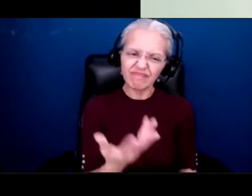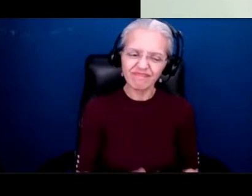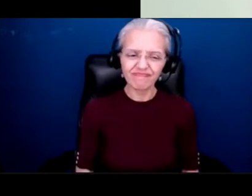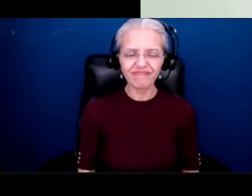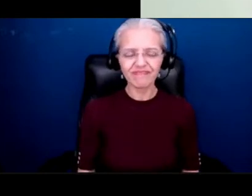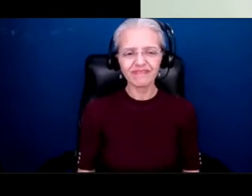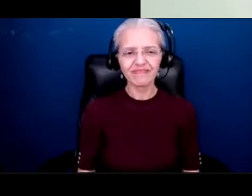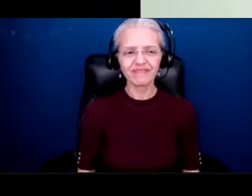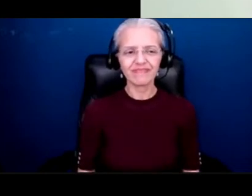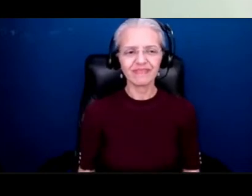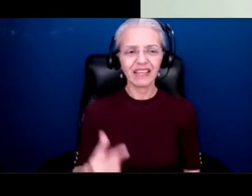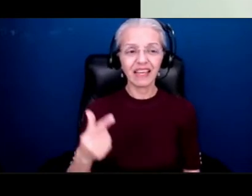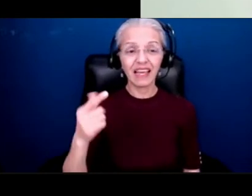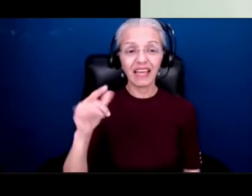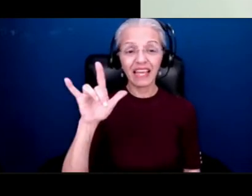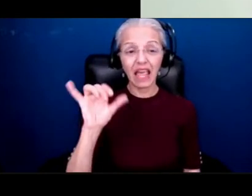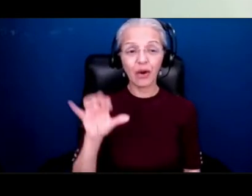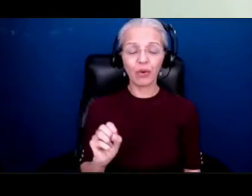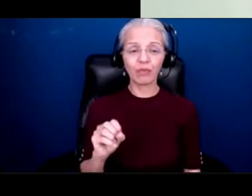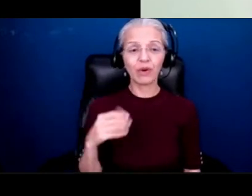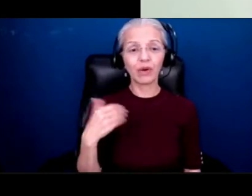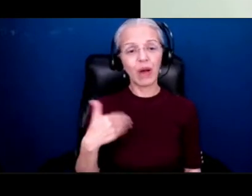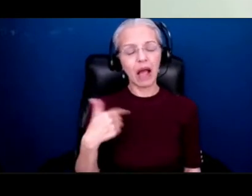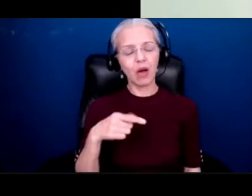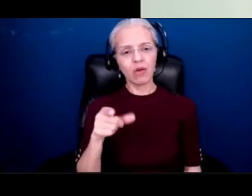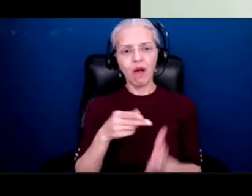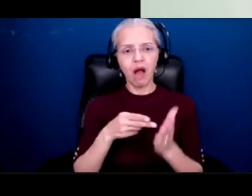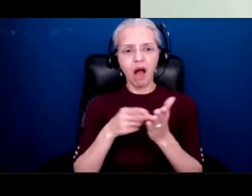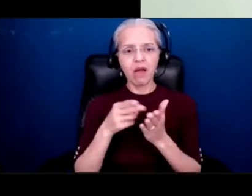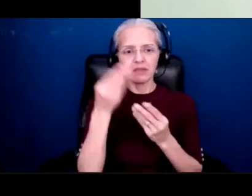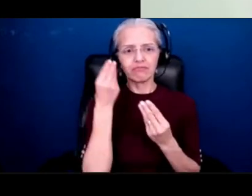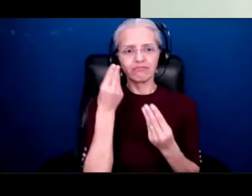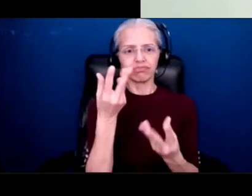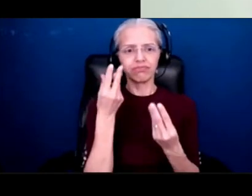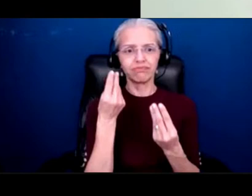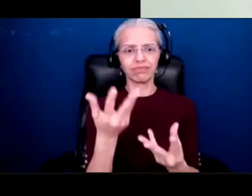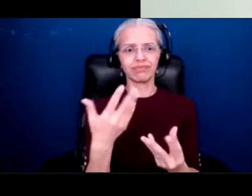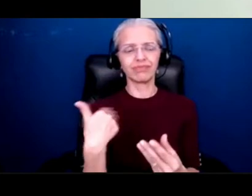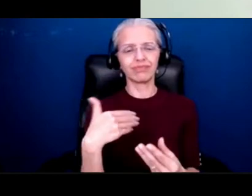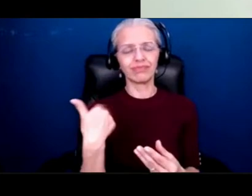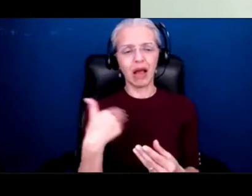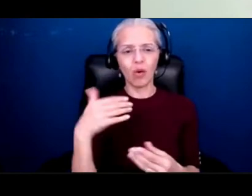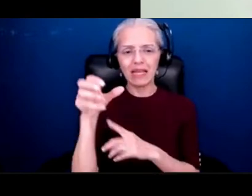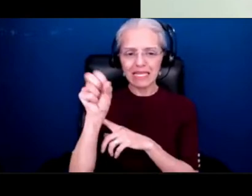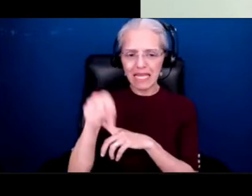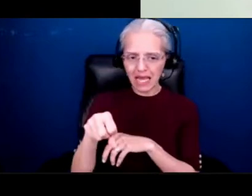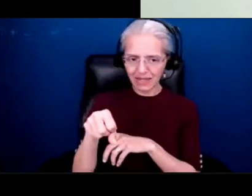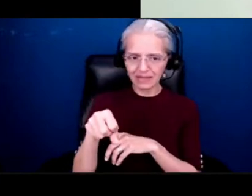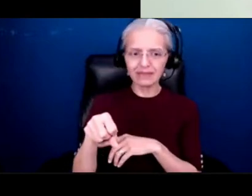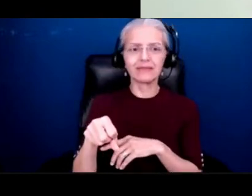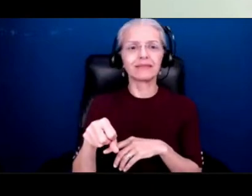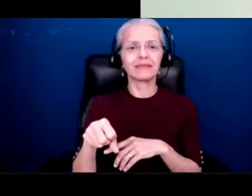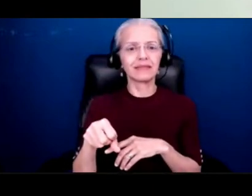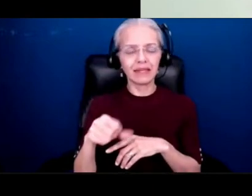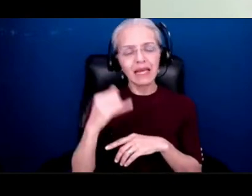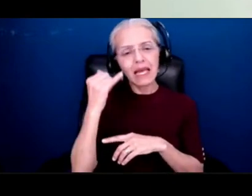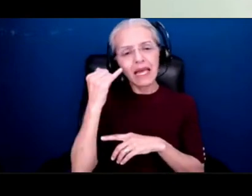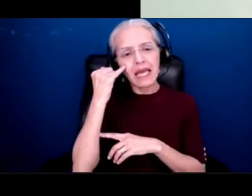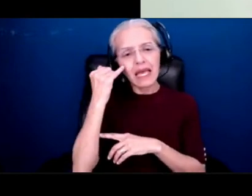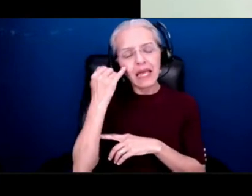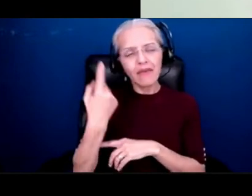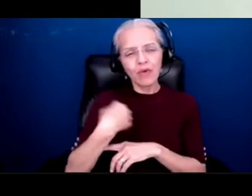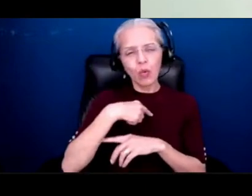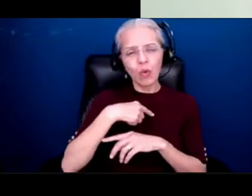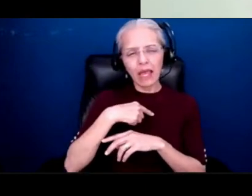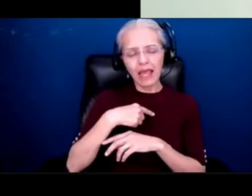Alice, you're really dropping some knowledge on us here tonight. Because yes, absolutely. I think if we look at